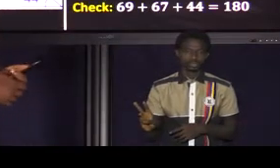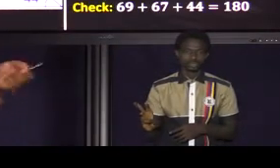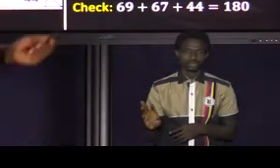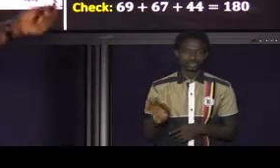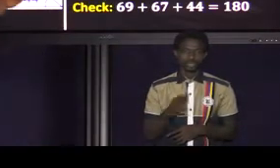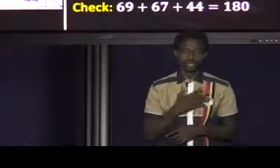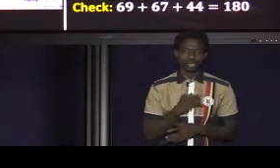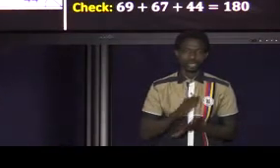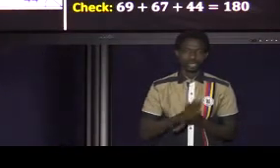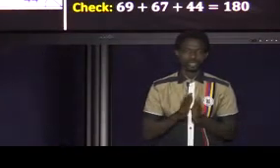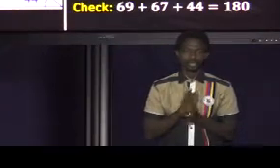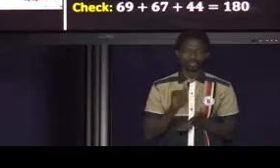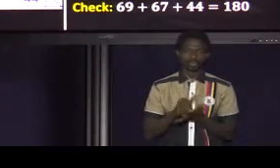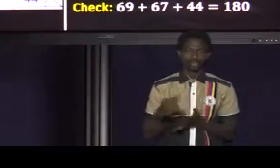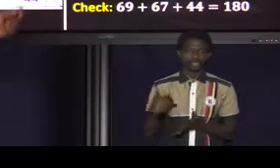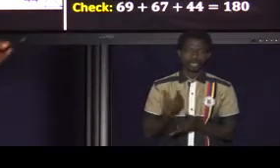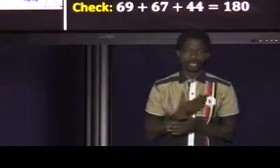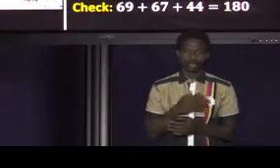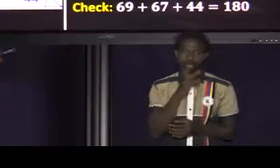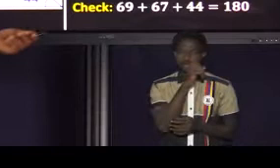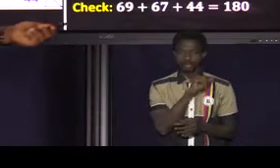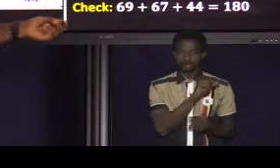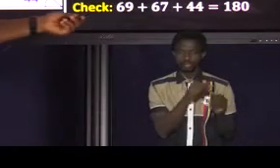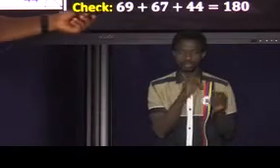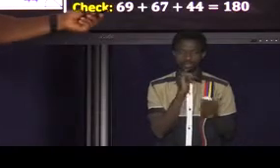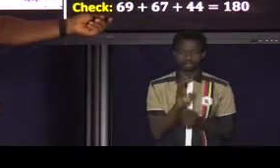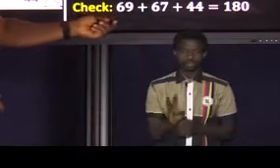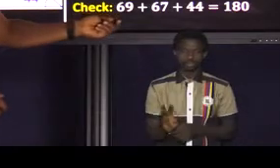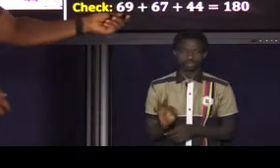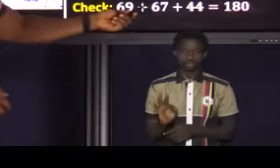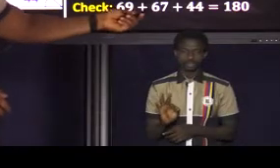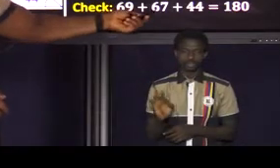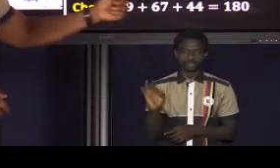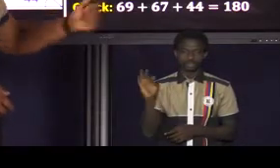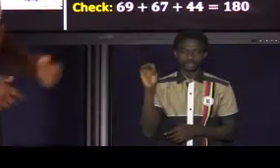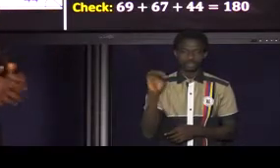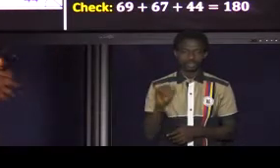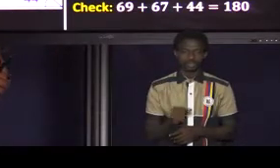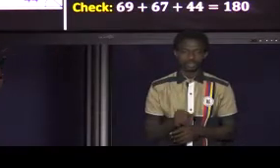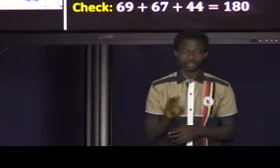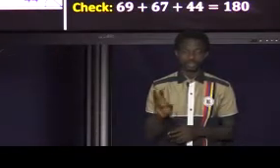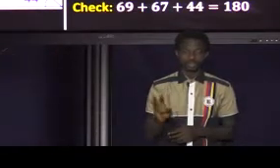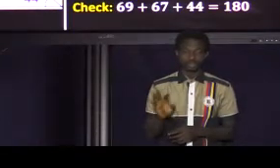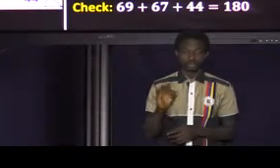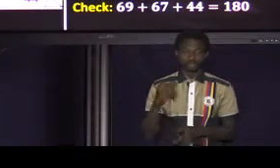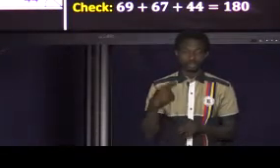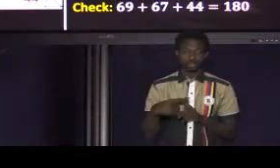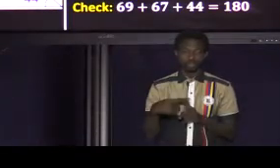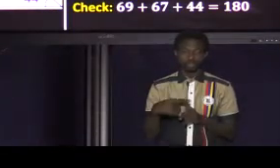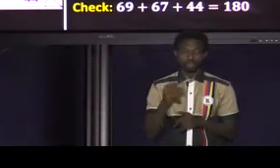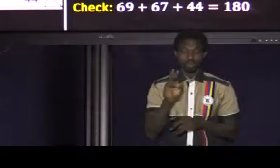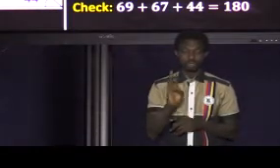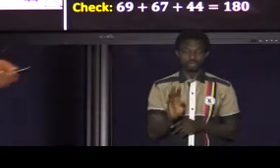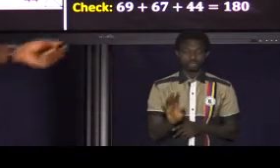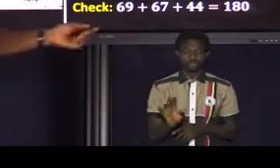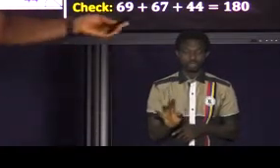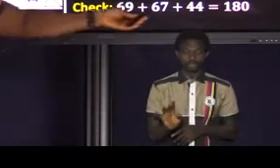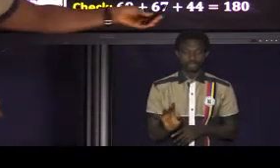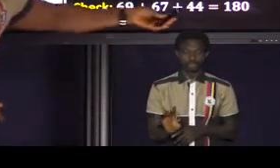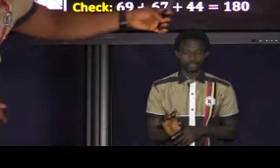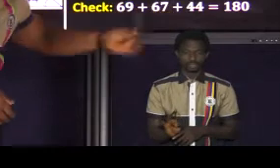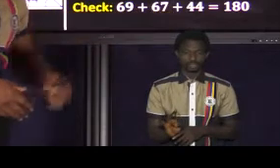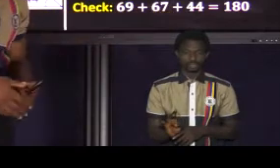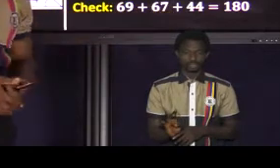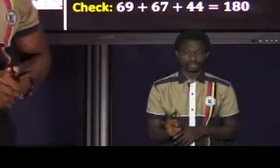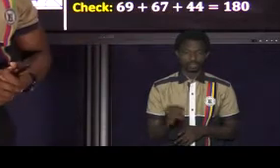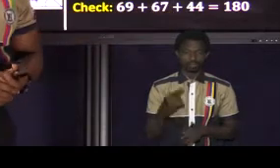that our missing angle is 69 degrees. But if we check 69 plus 67, that will be 136,